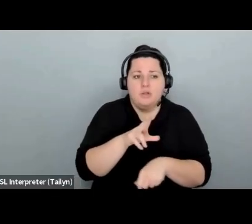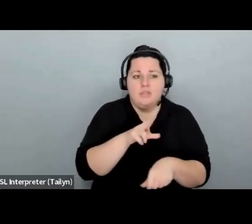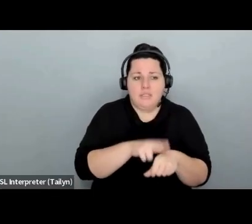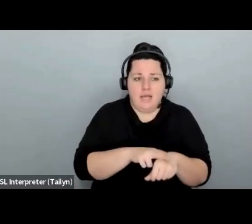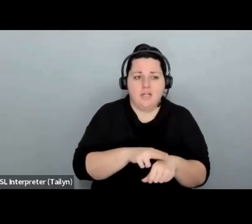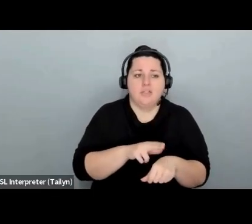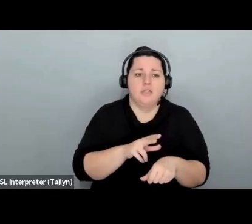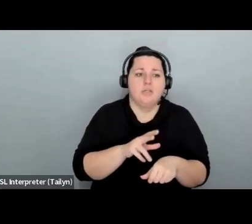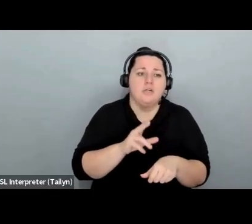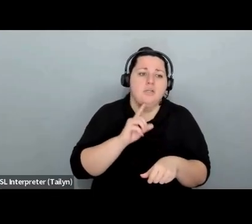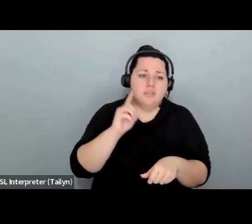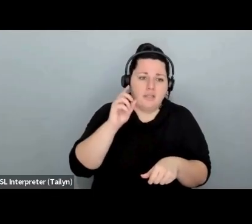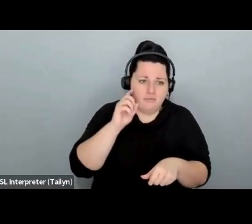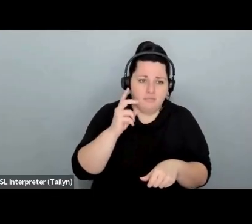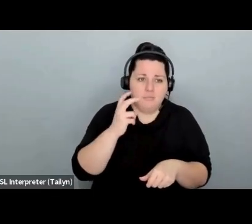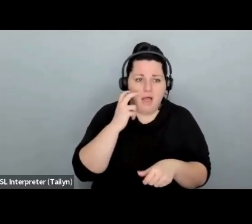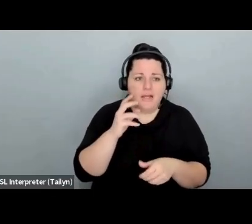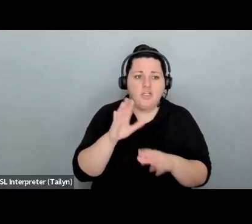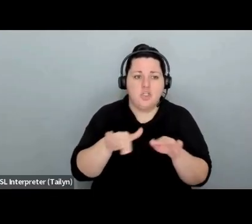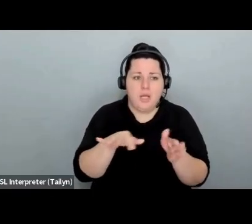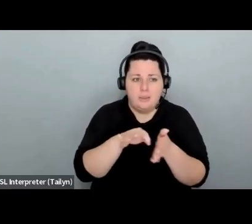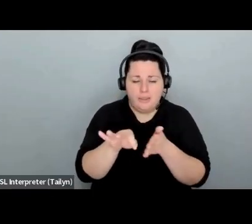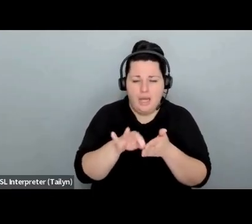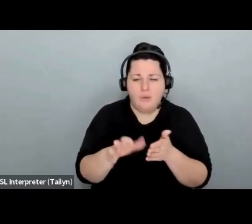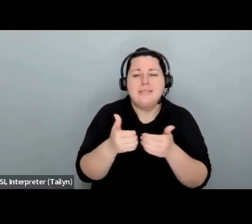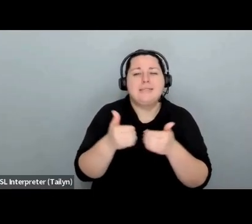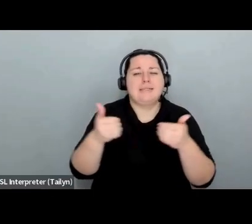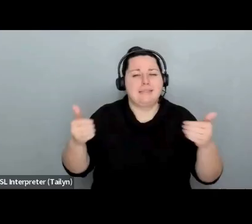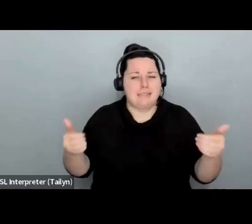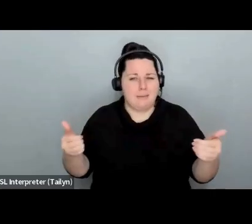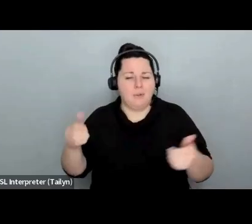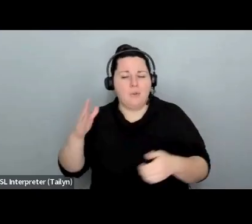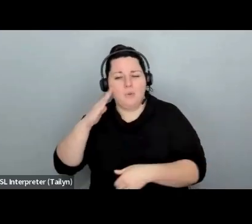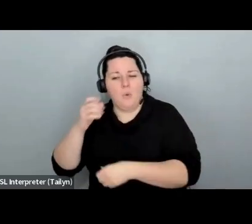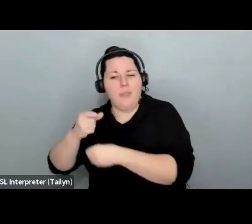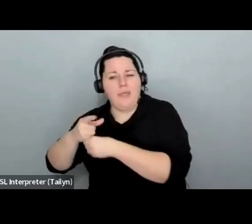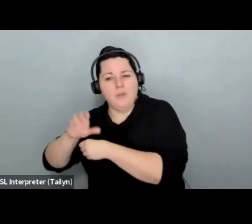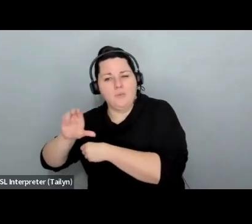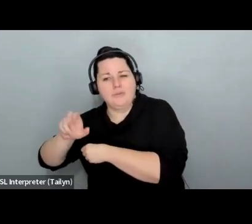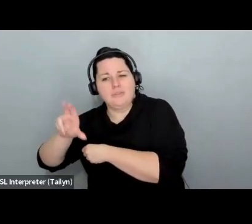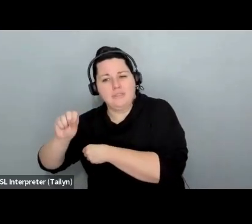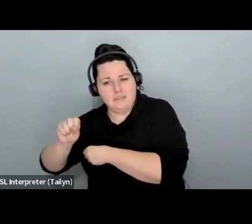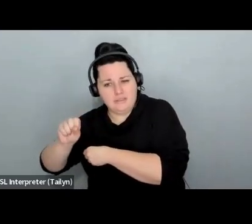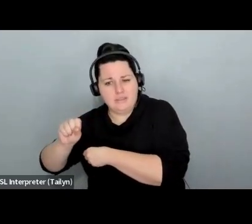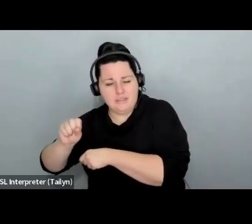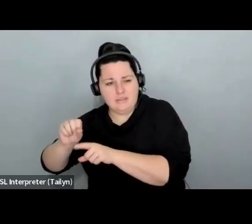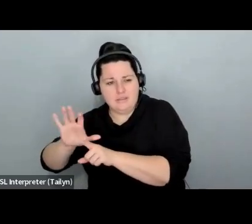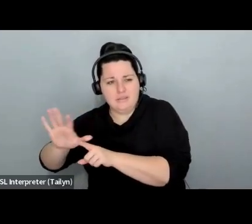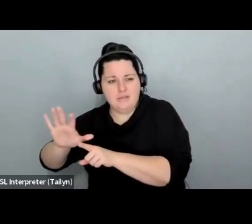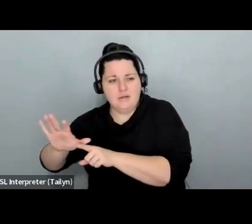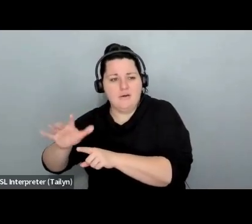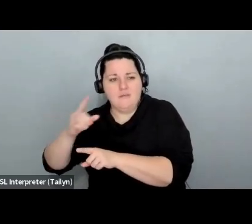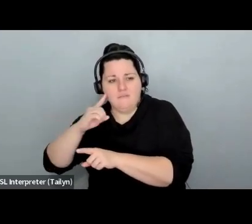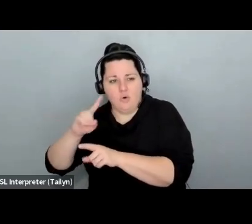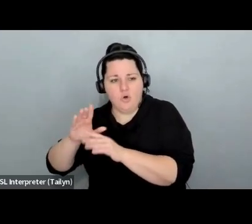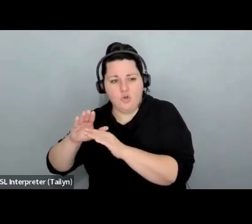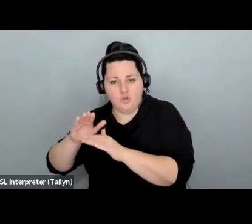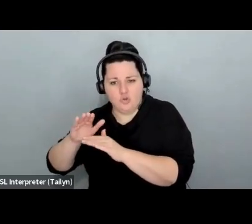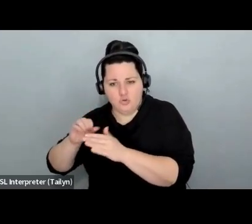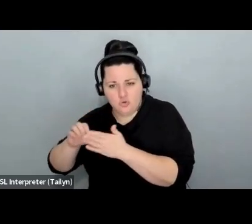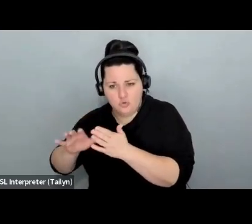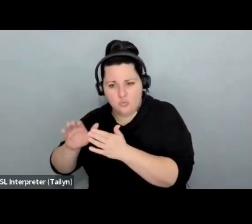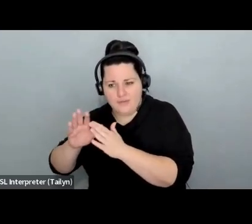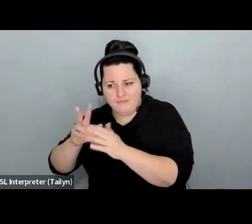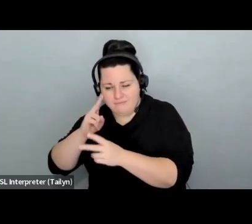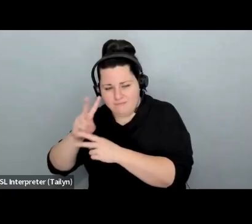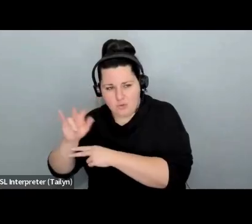Deafblind Child Count or census. This is separate from the annual census that FIMC-VI does for students that are visually impaired. So